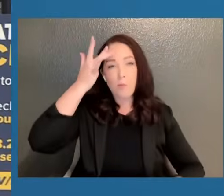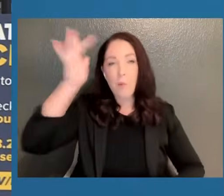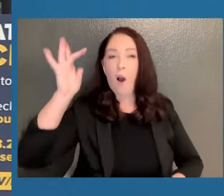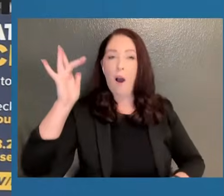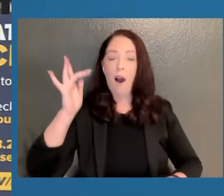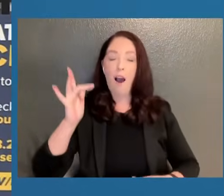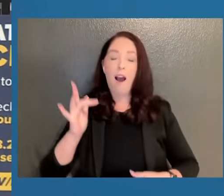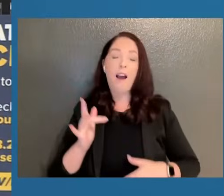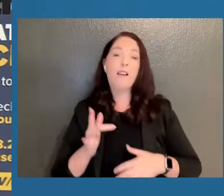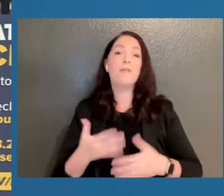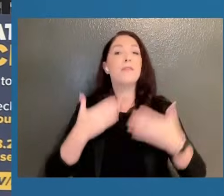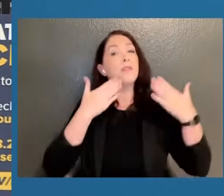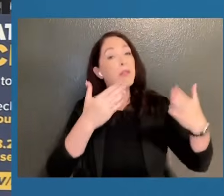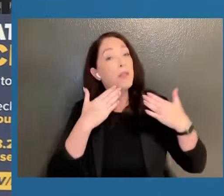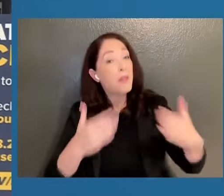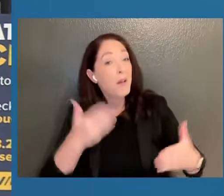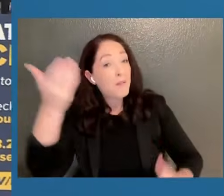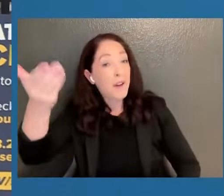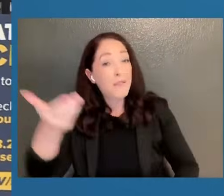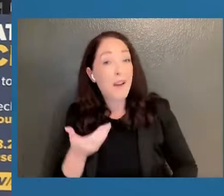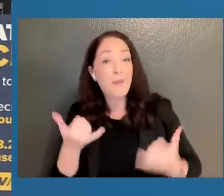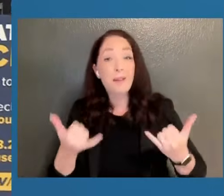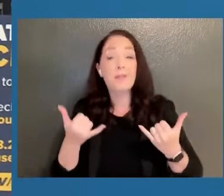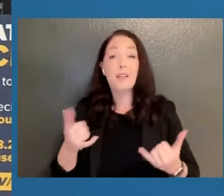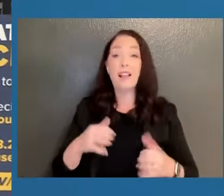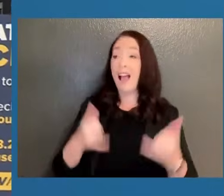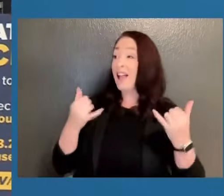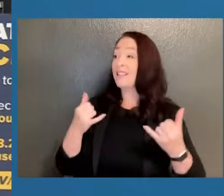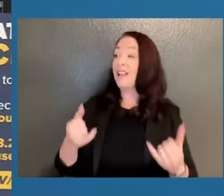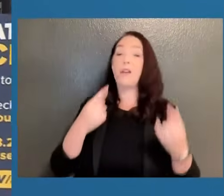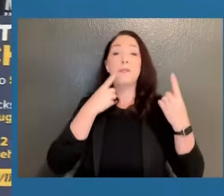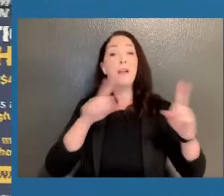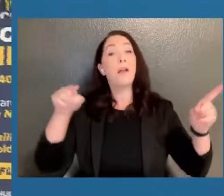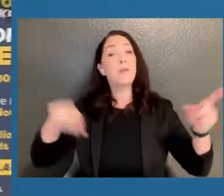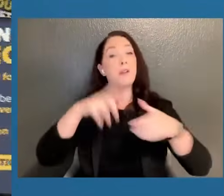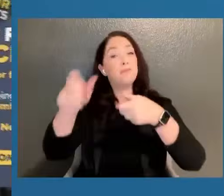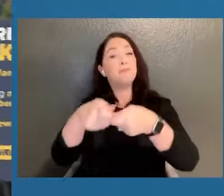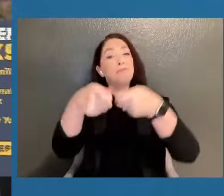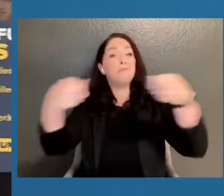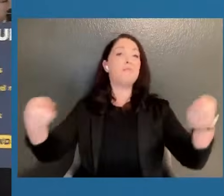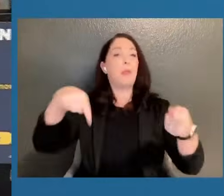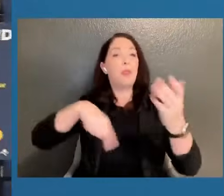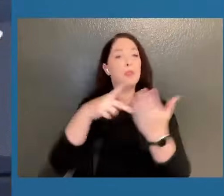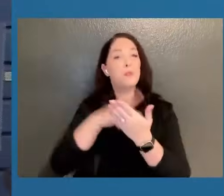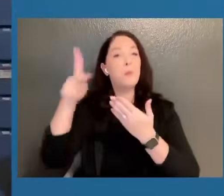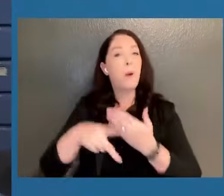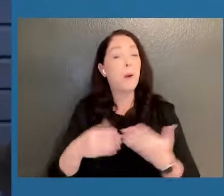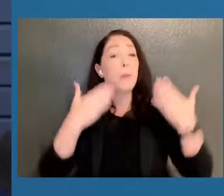having me today, and I get the honor of telling you that this concludes the program. So thank you so much.